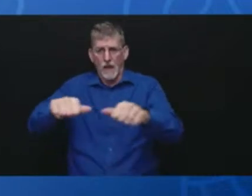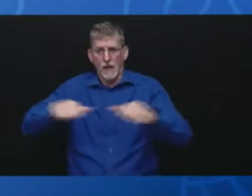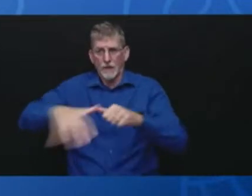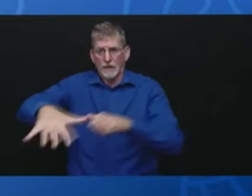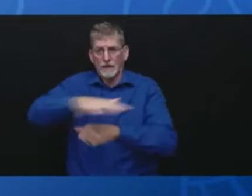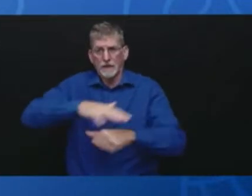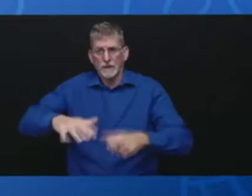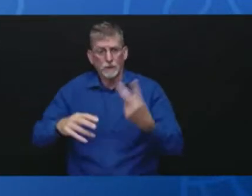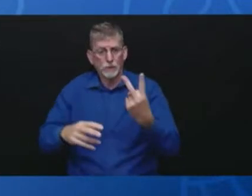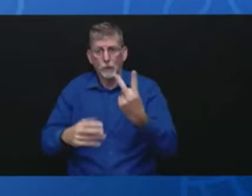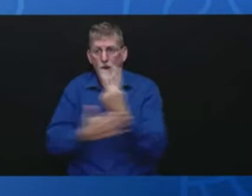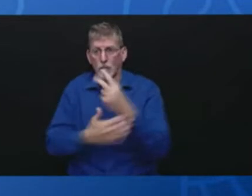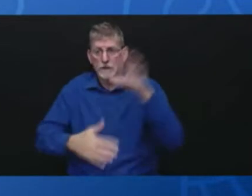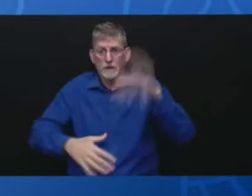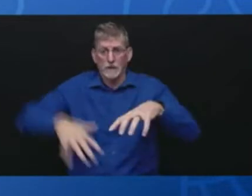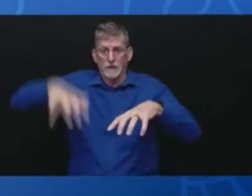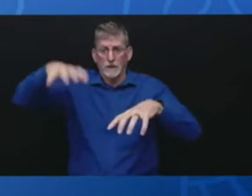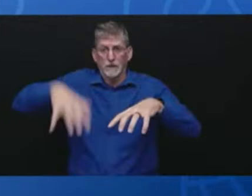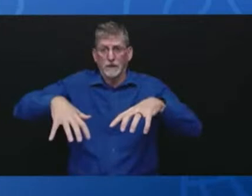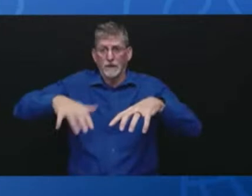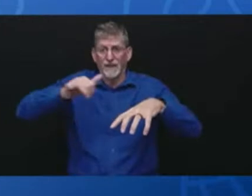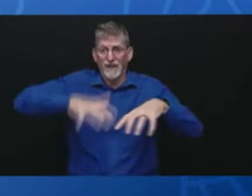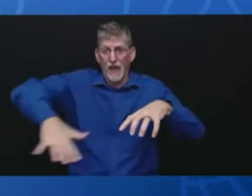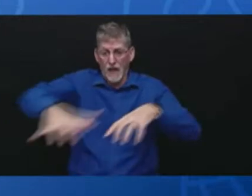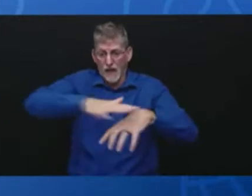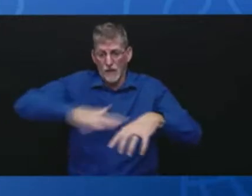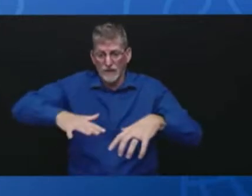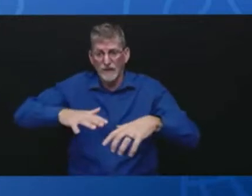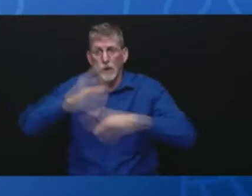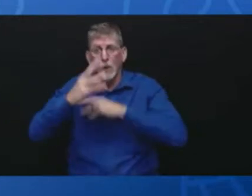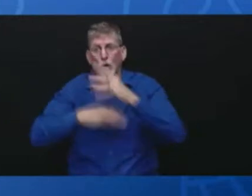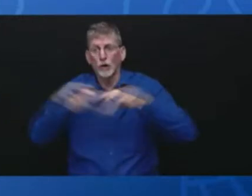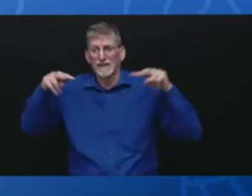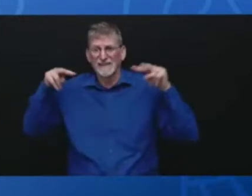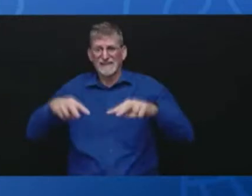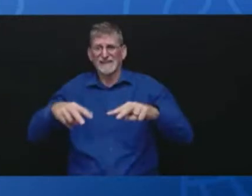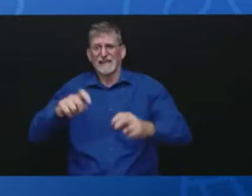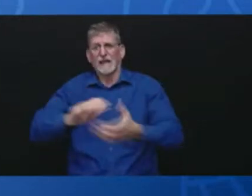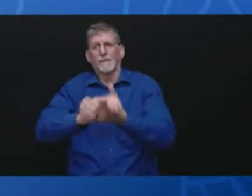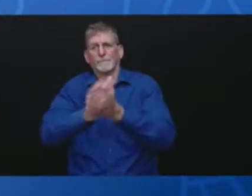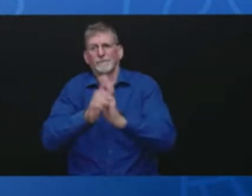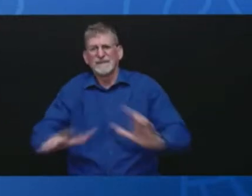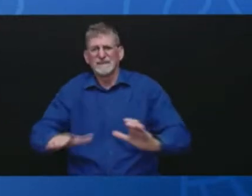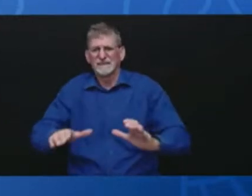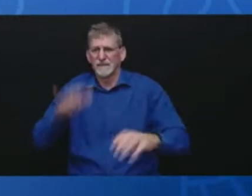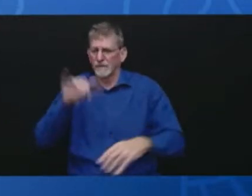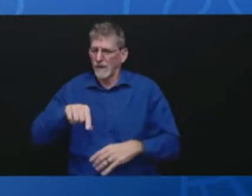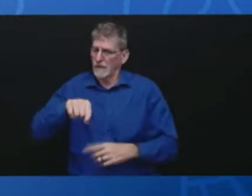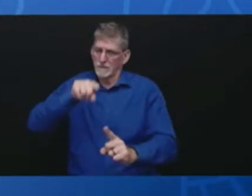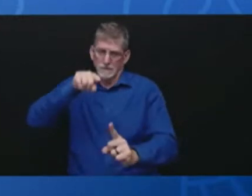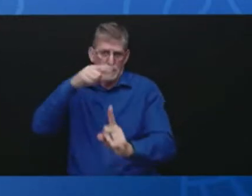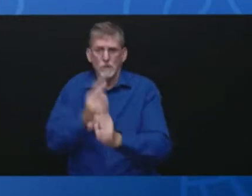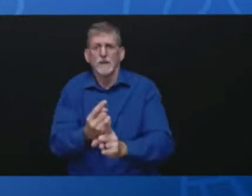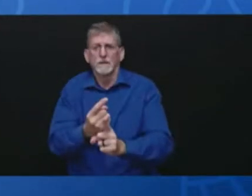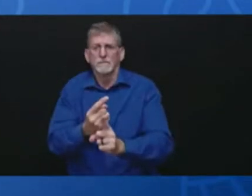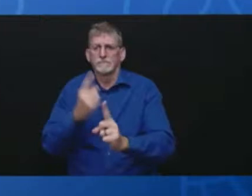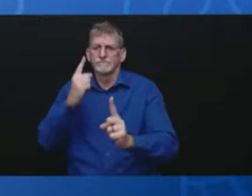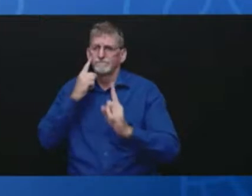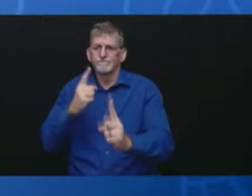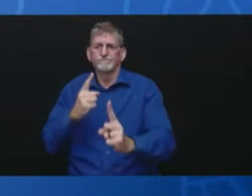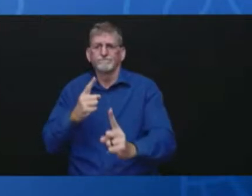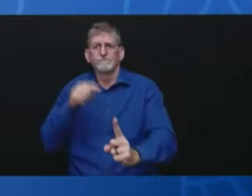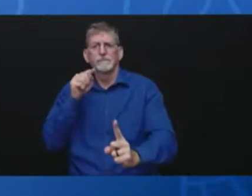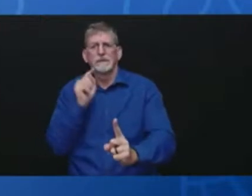the entire world. And that's the singular thing that is being worked on right now in Saudi Arabia. It